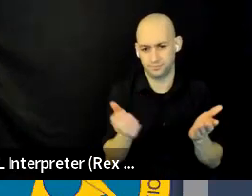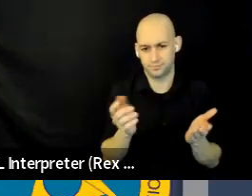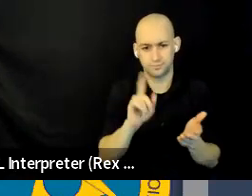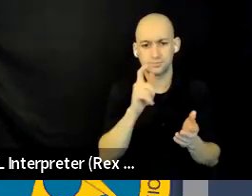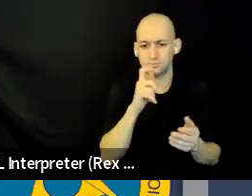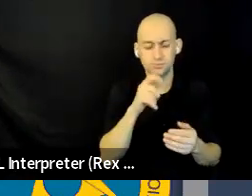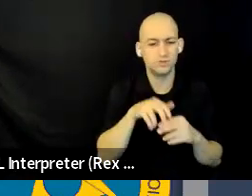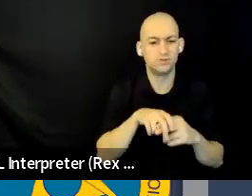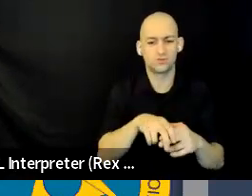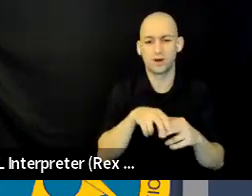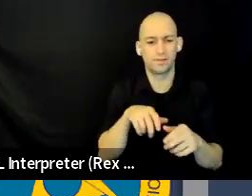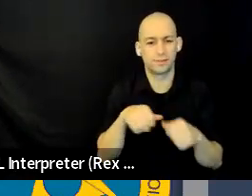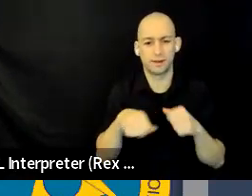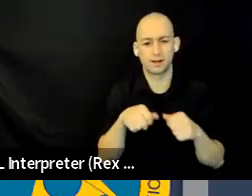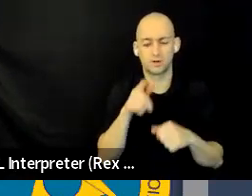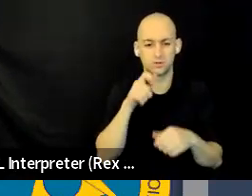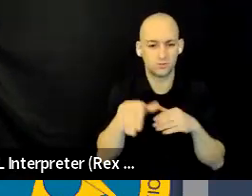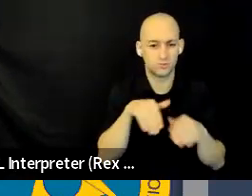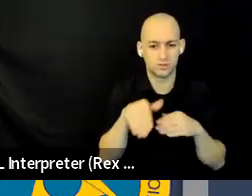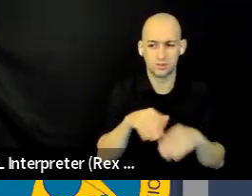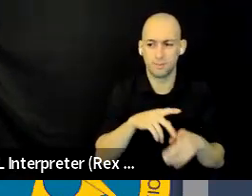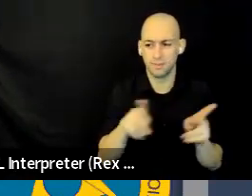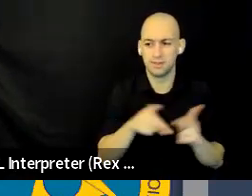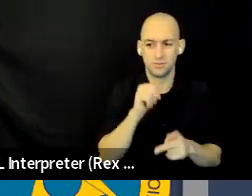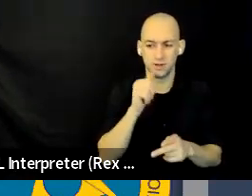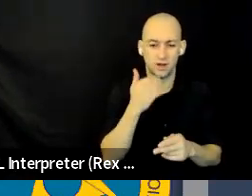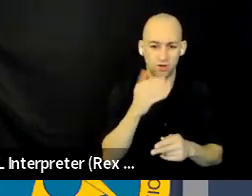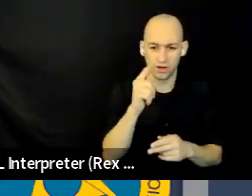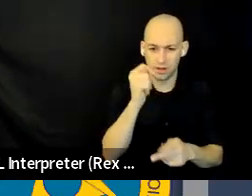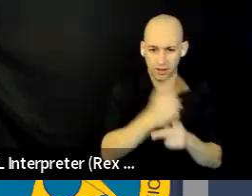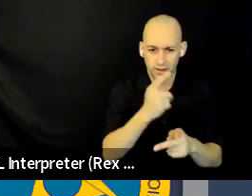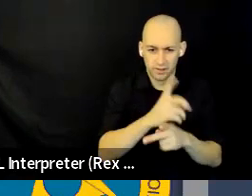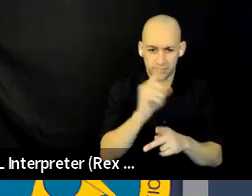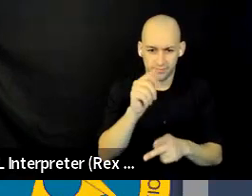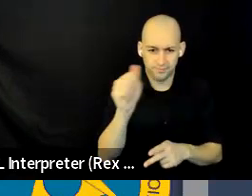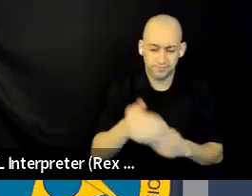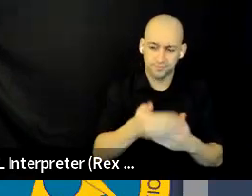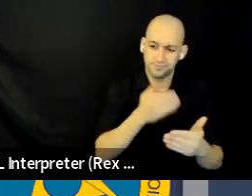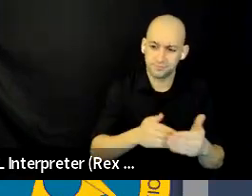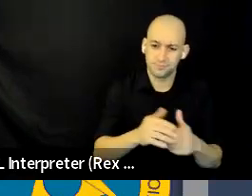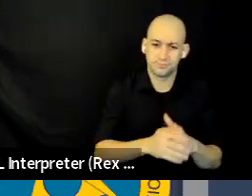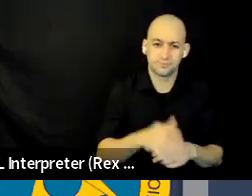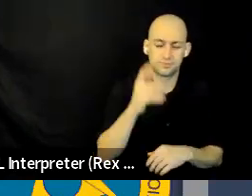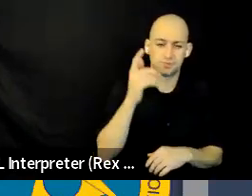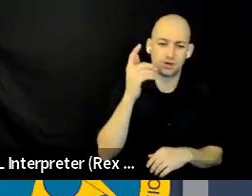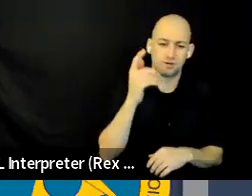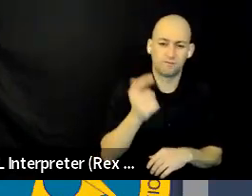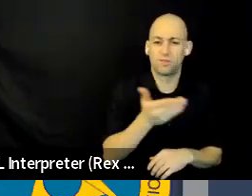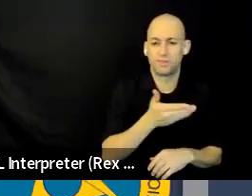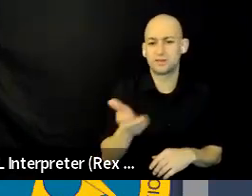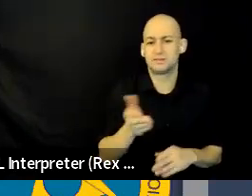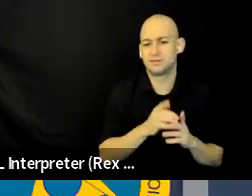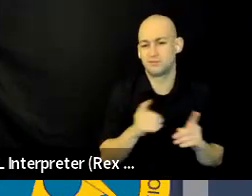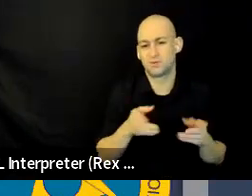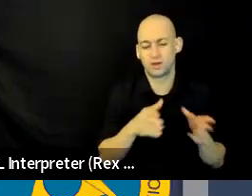who's walking, places we're not really good at keeping data beforehand. So there are a couple of things, a couple of different ways we